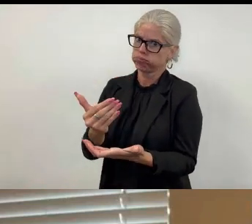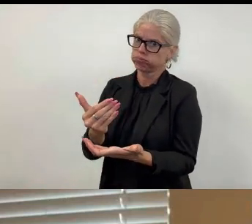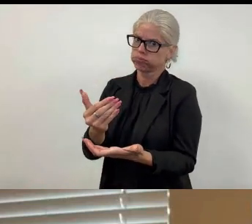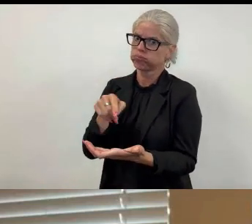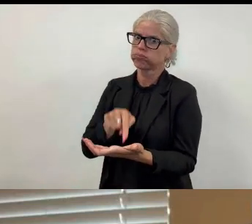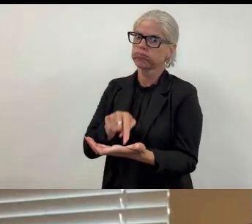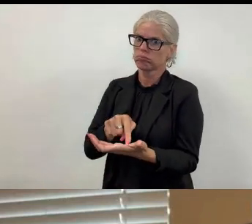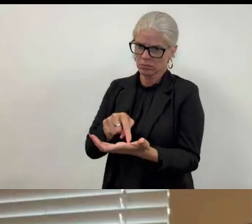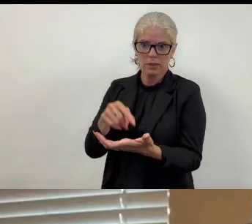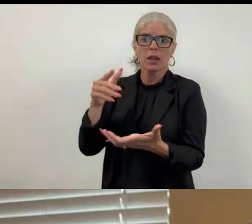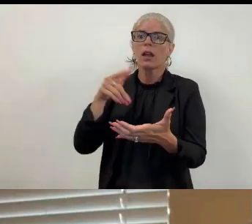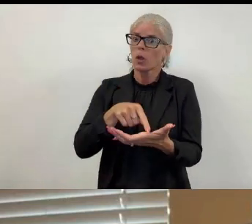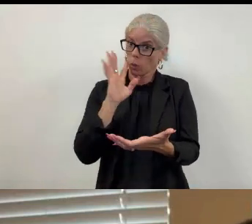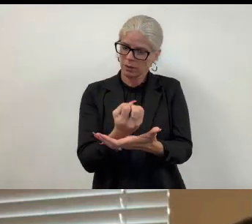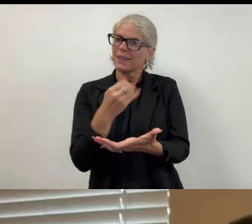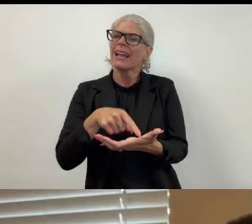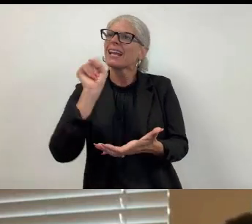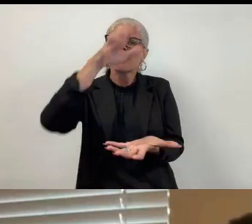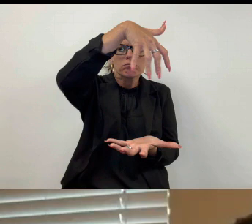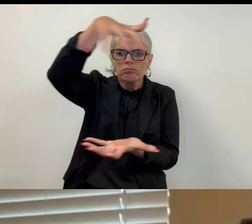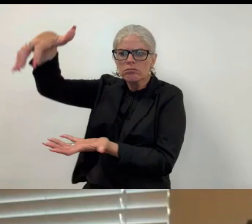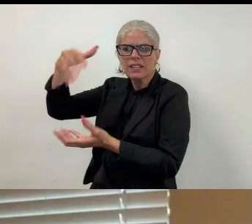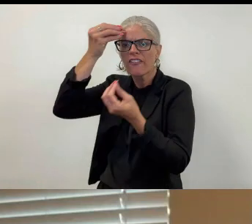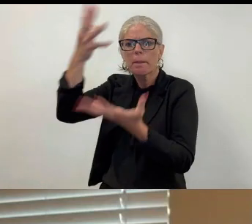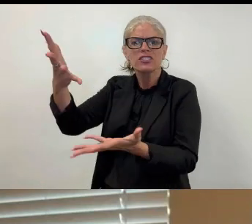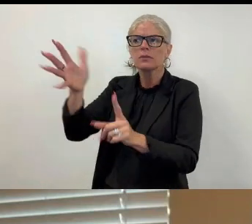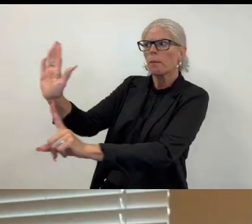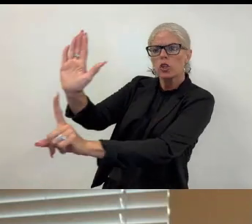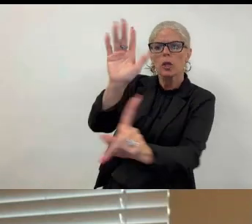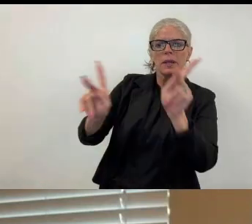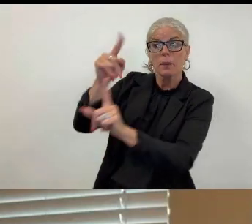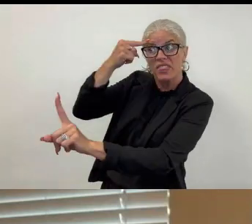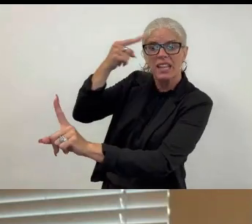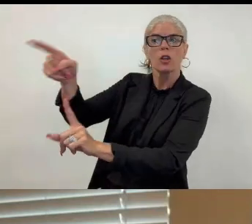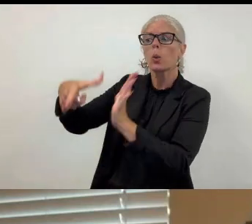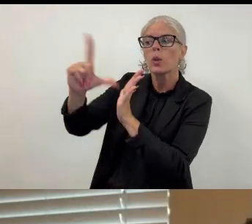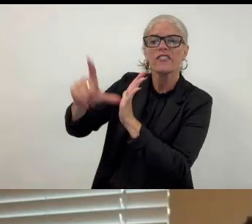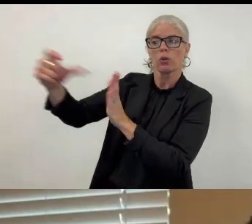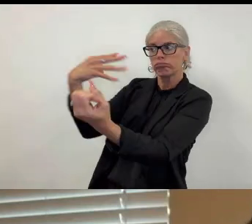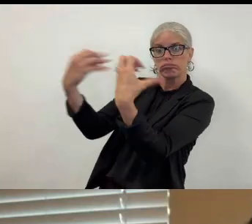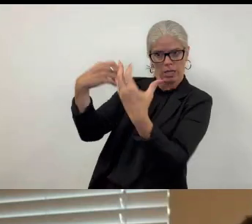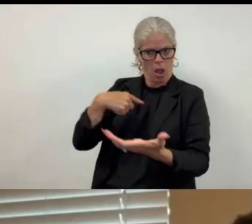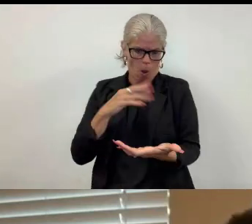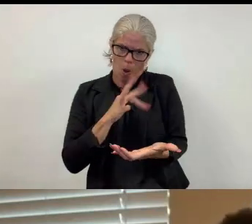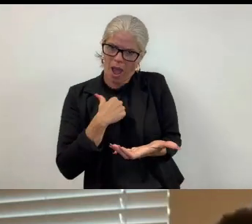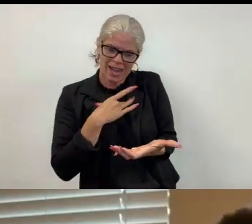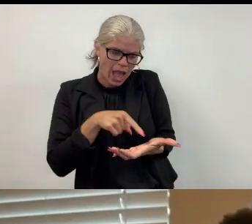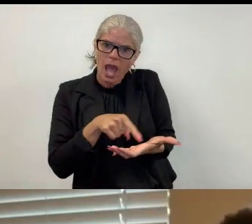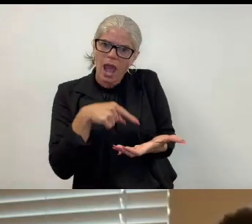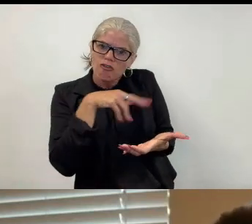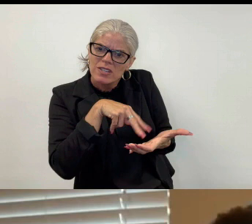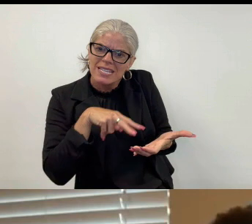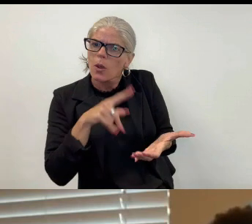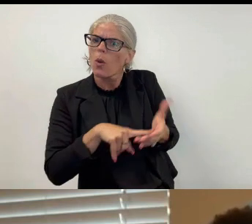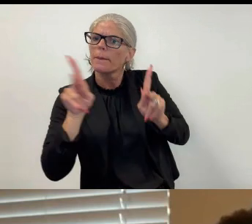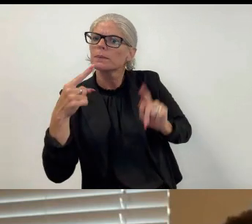And there's actually pretty reliable crowdsourced information with regard to different accessibility features of any particular